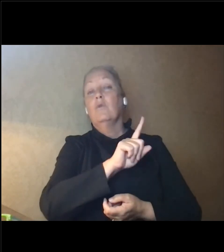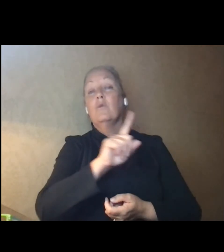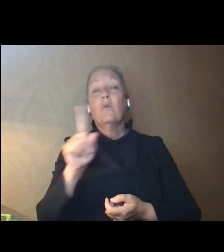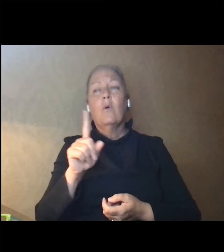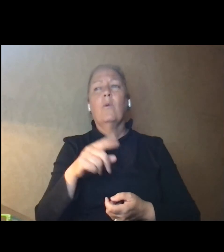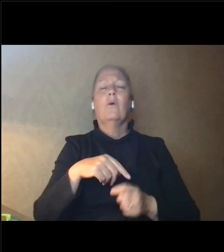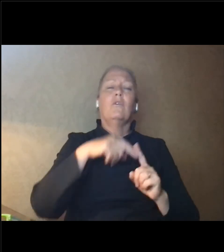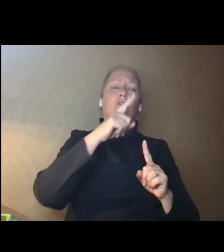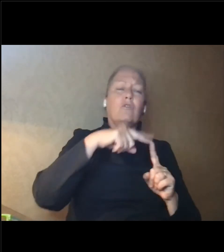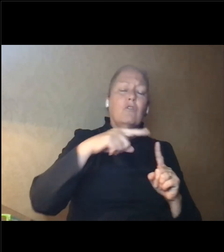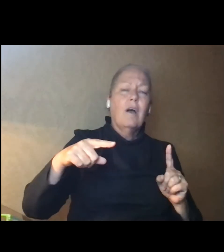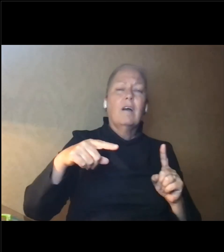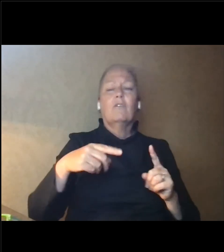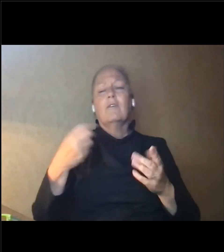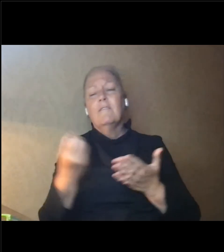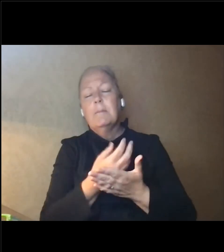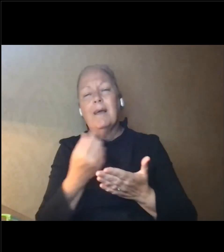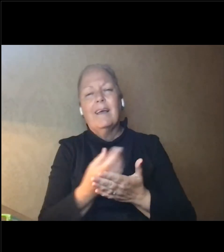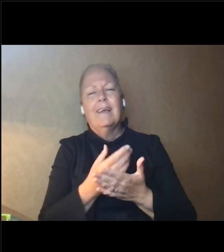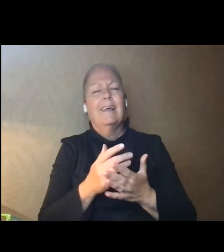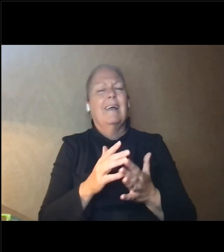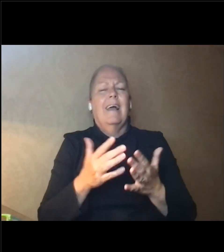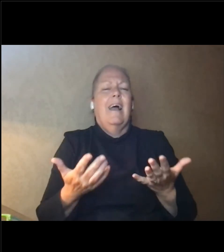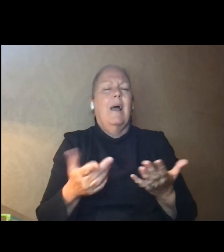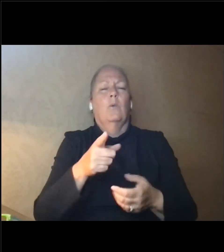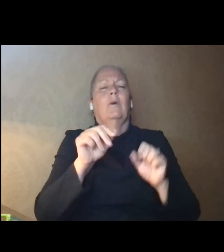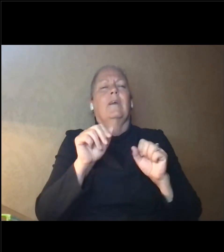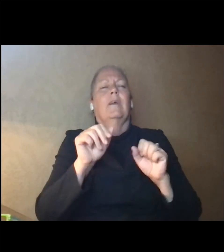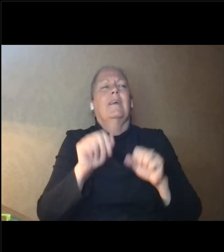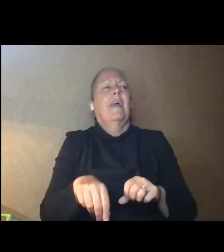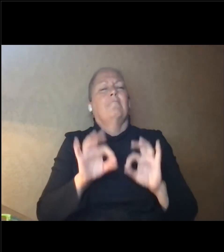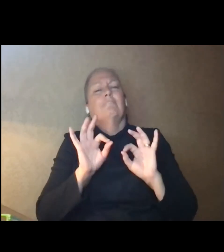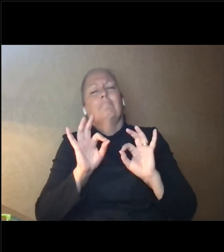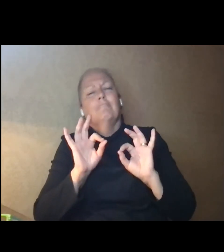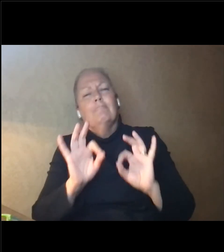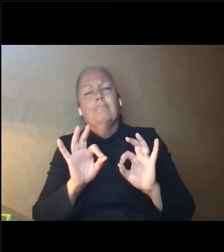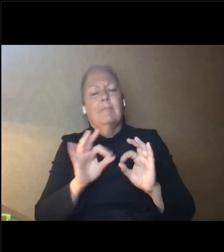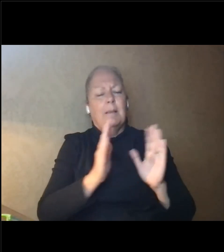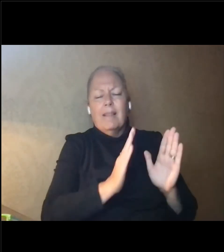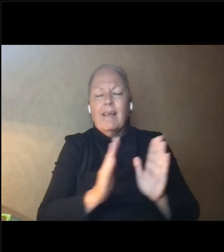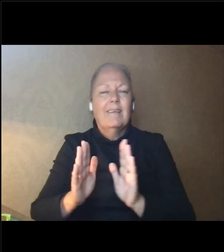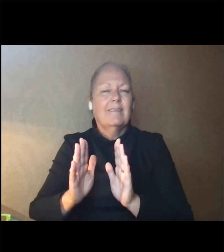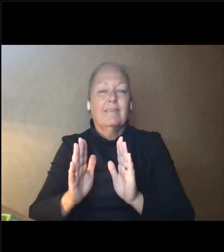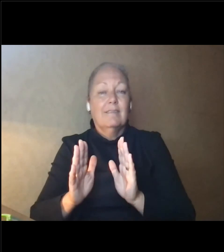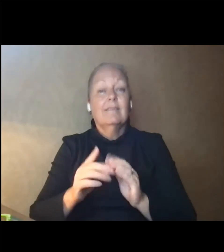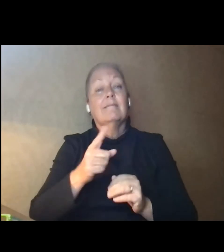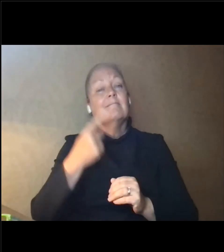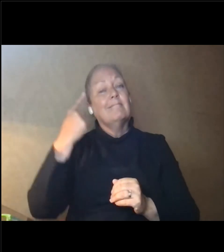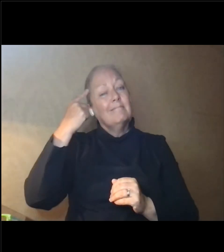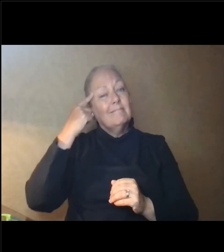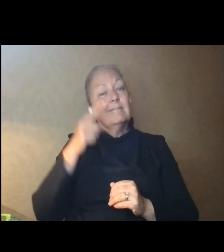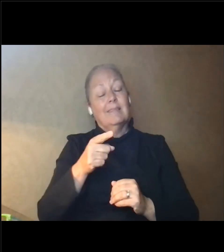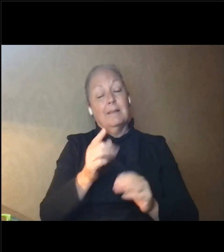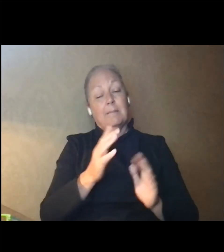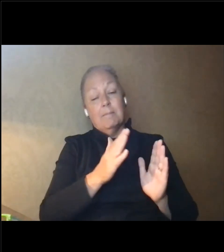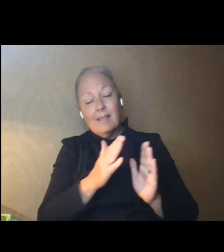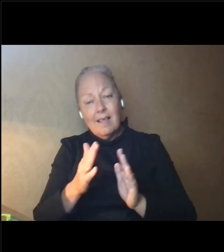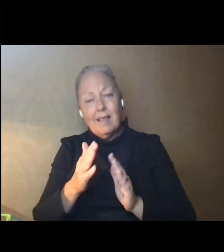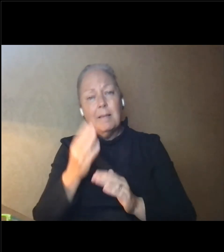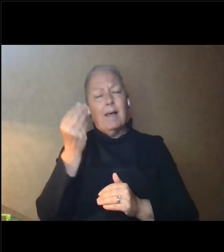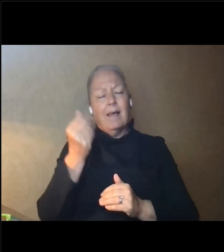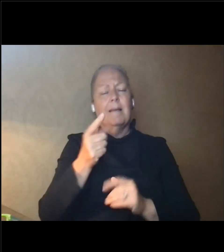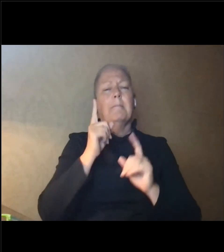achieve evidence-based planning. So of course, in terms of planning and budgeting, we start with evidence. And